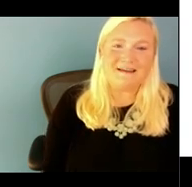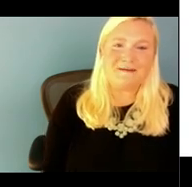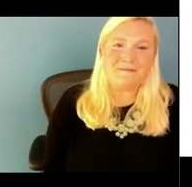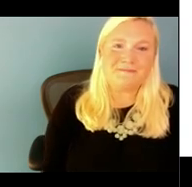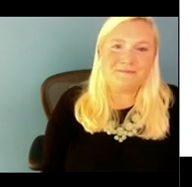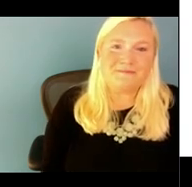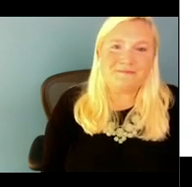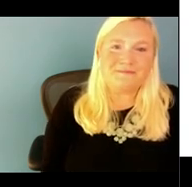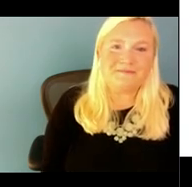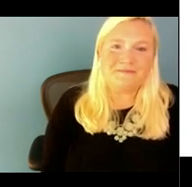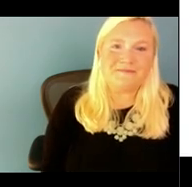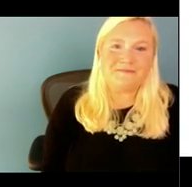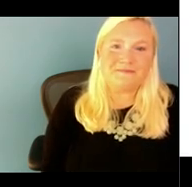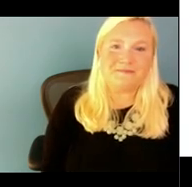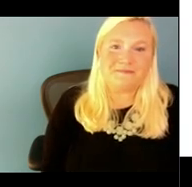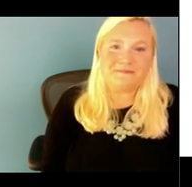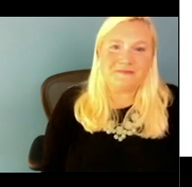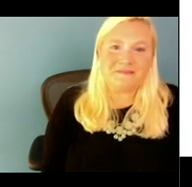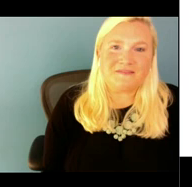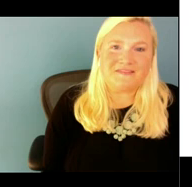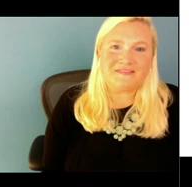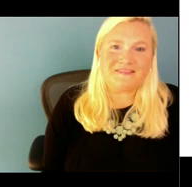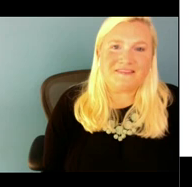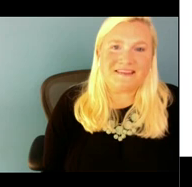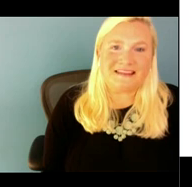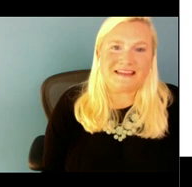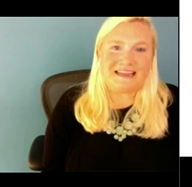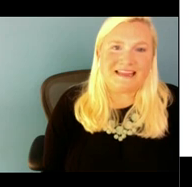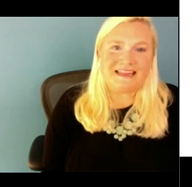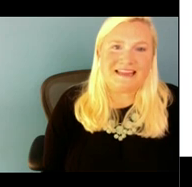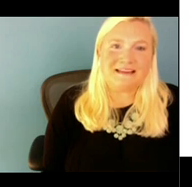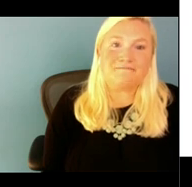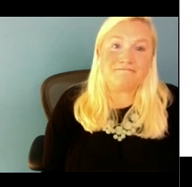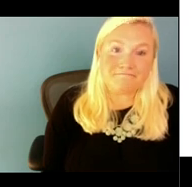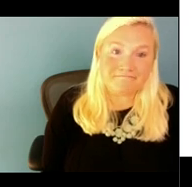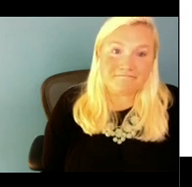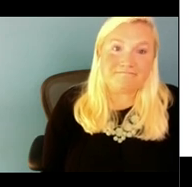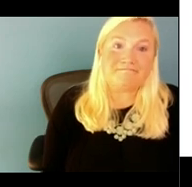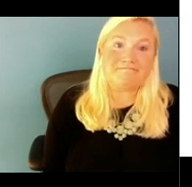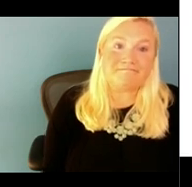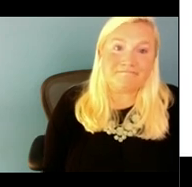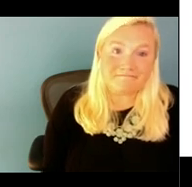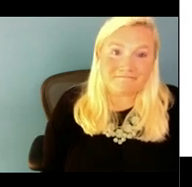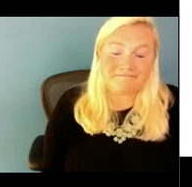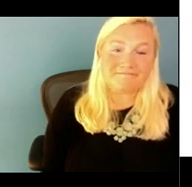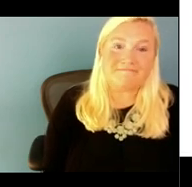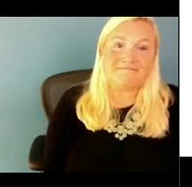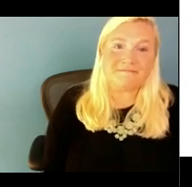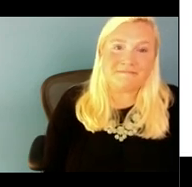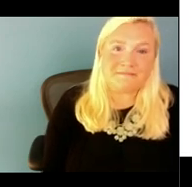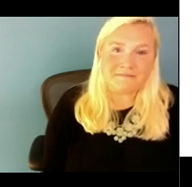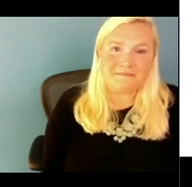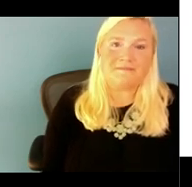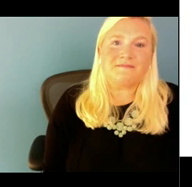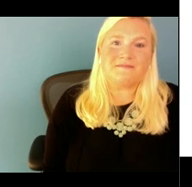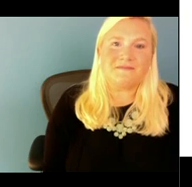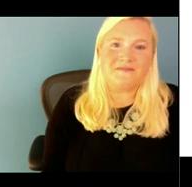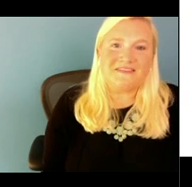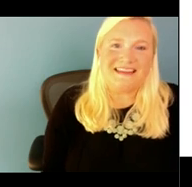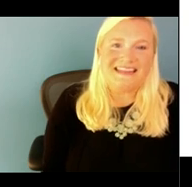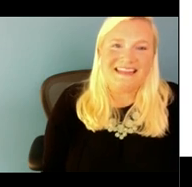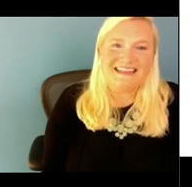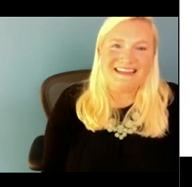well, I mean, would teens do half the crazy things they did if they could just accept themselves more? I would, you know, if they could tolerate who they are, life would be a